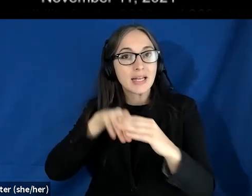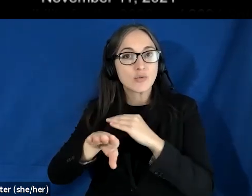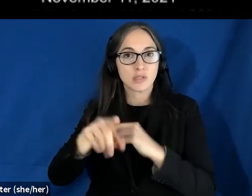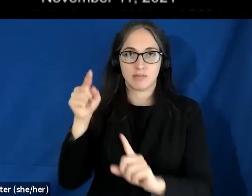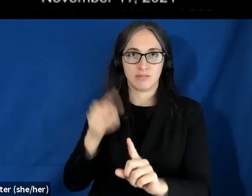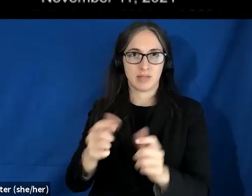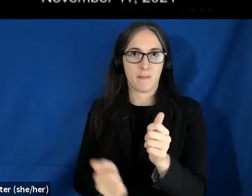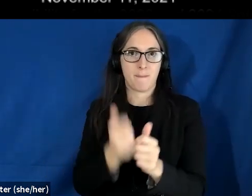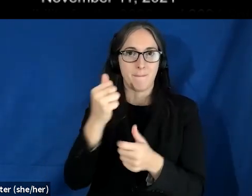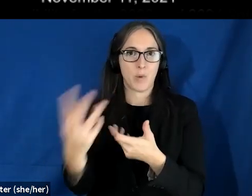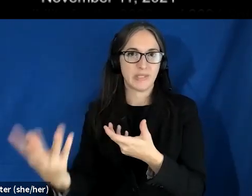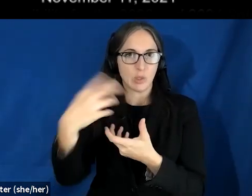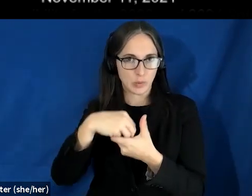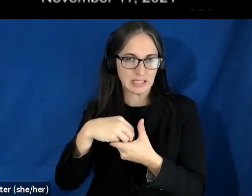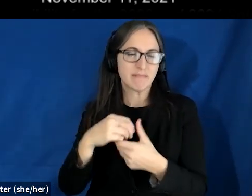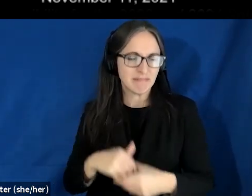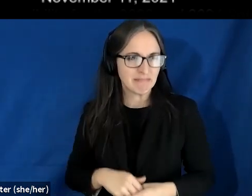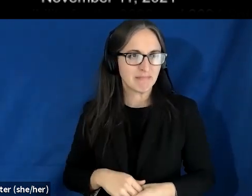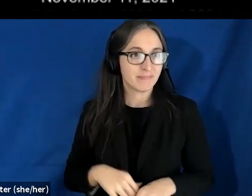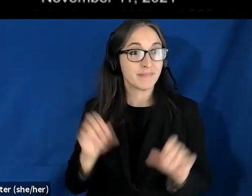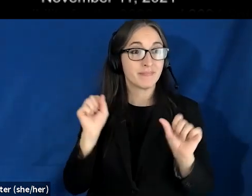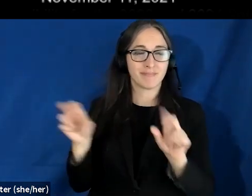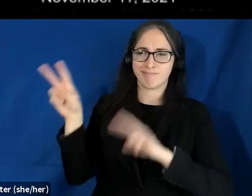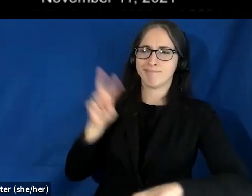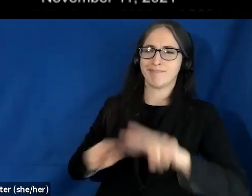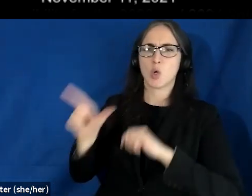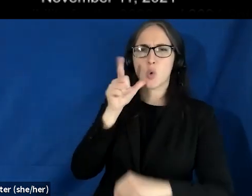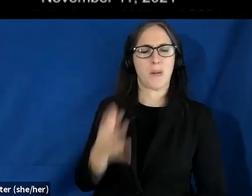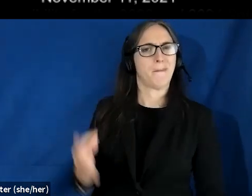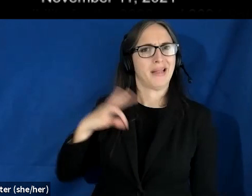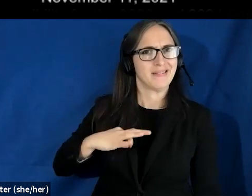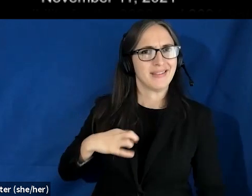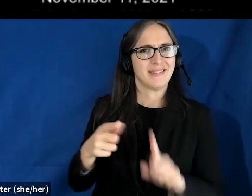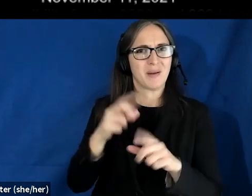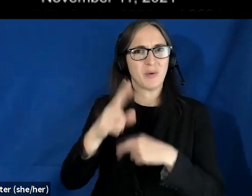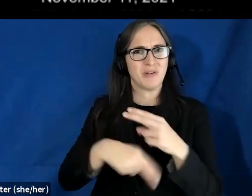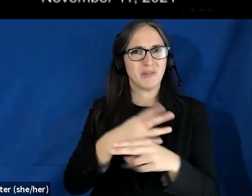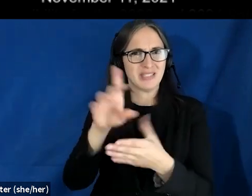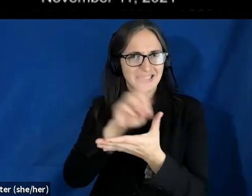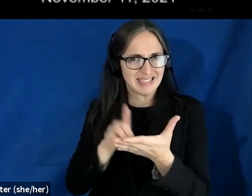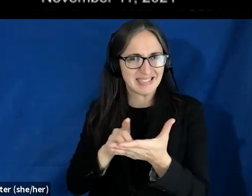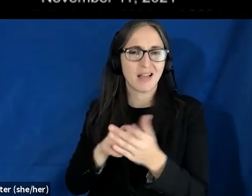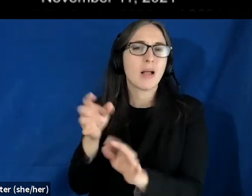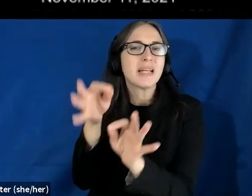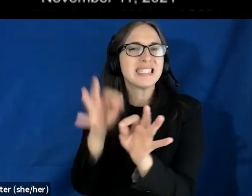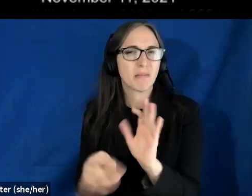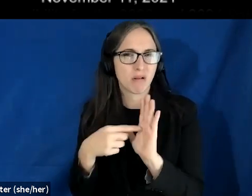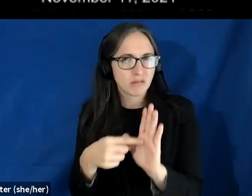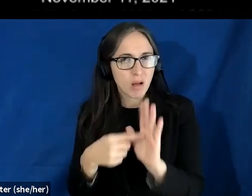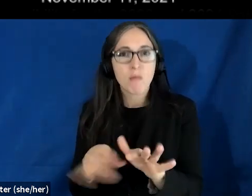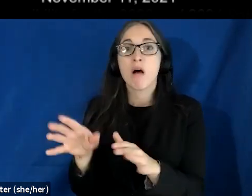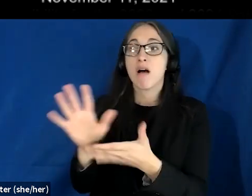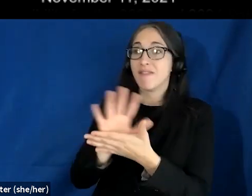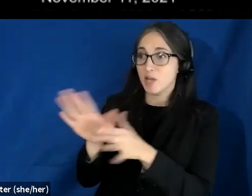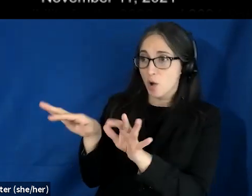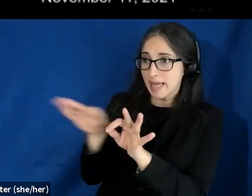inclusive. So we can look at beneficiaries of universal design. There's simple examples like captions on videos, people who are